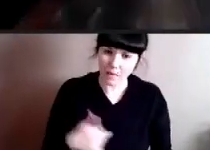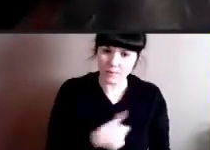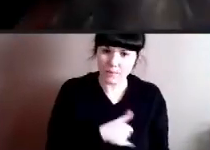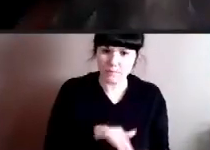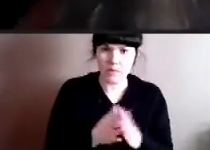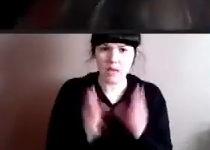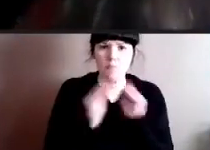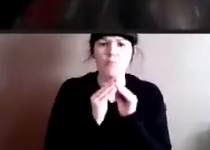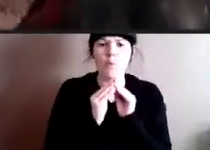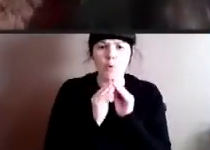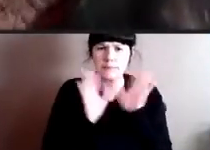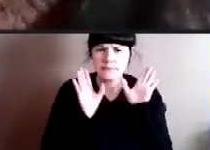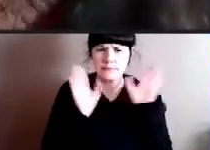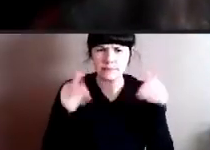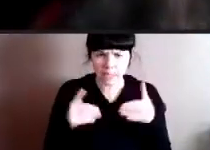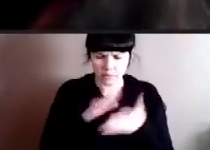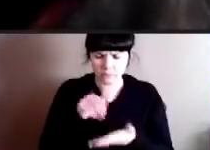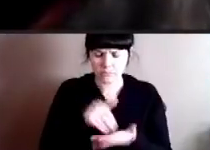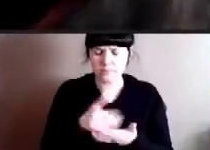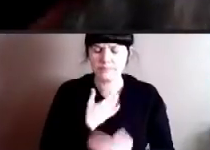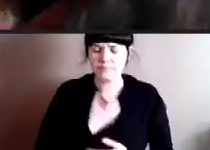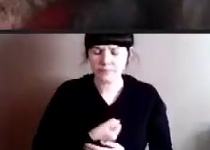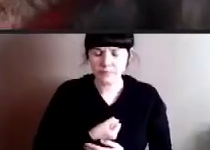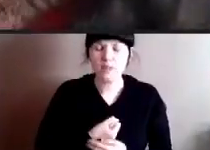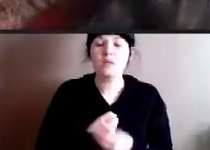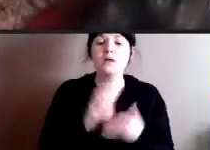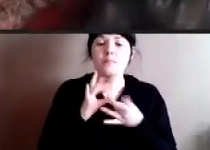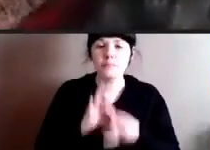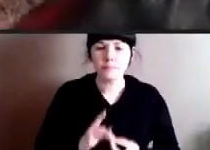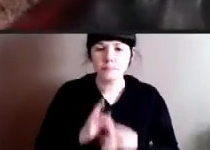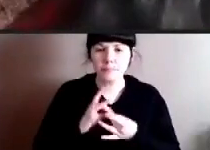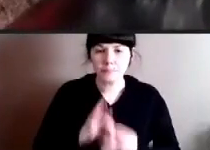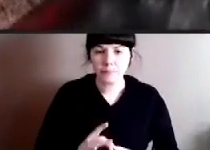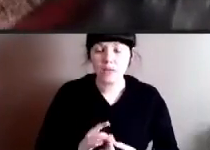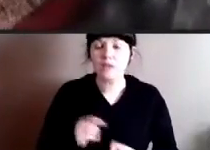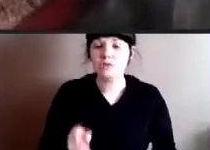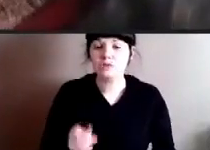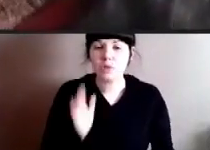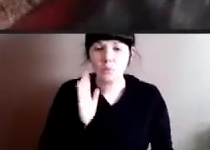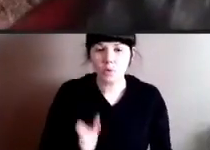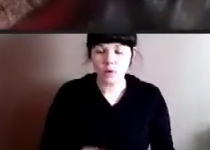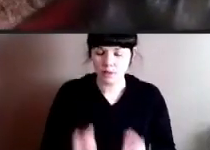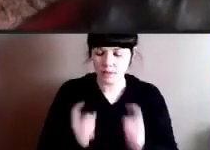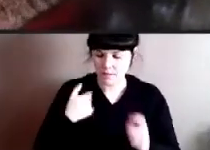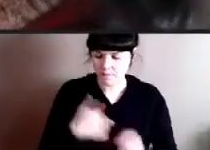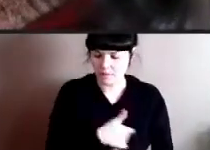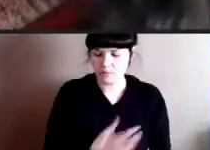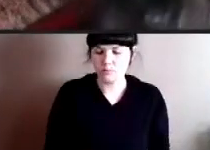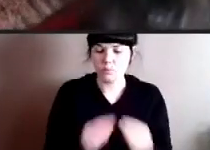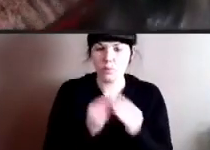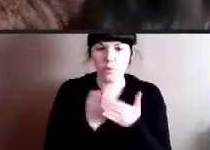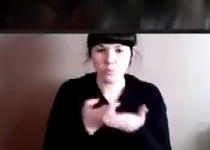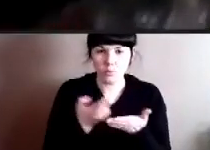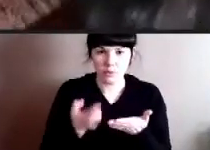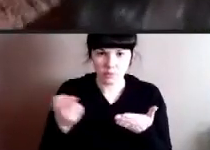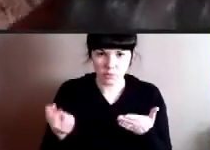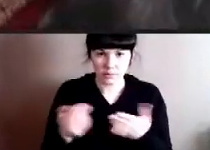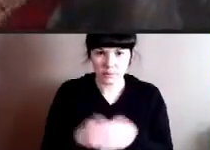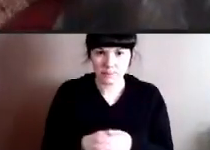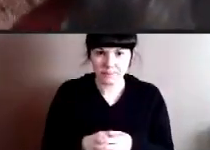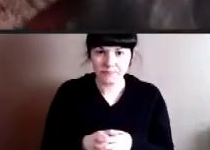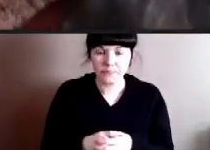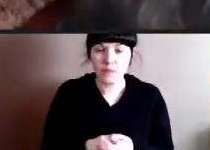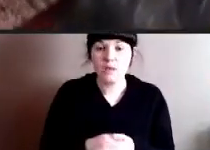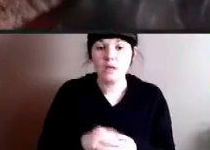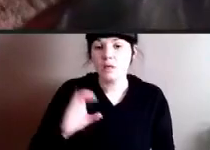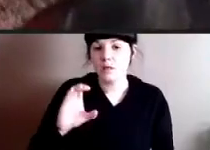to hear the things that we're gonna hear around mental health resources. Caleb's Kids is on today, and they will,